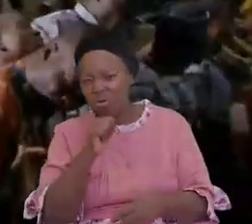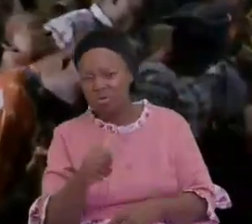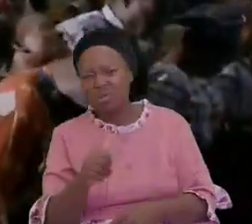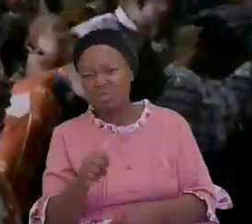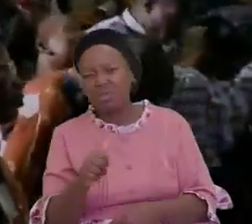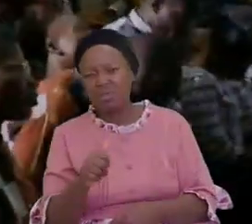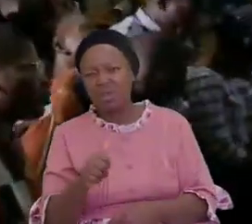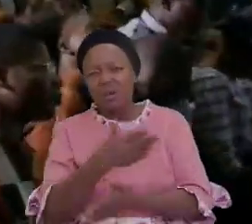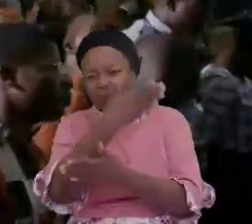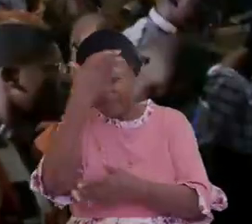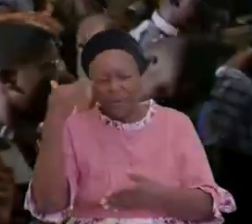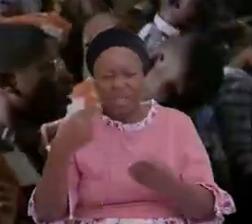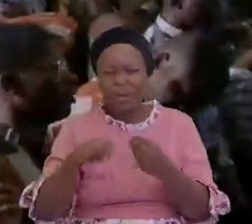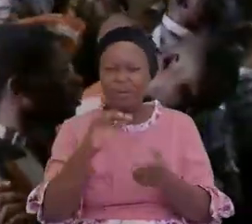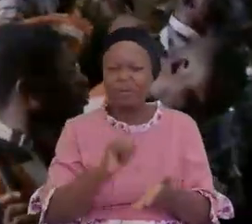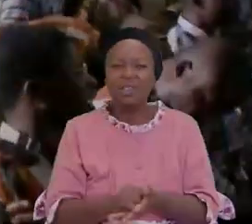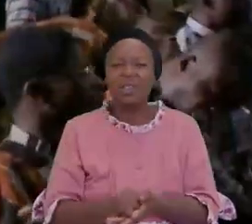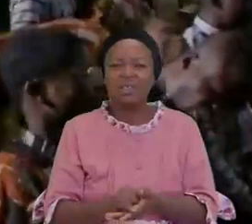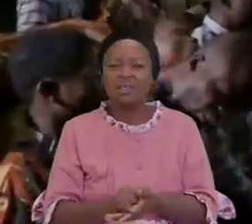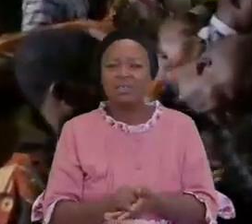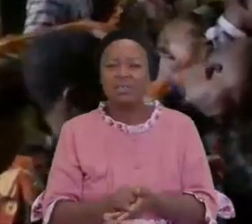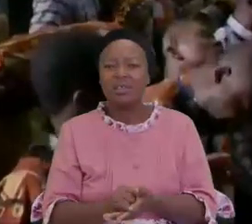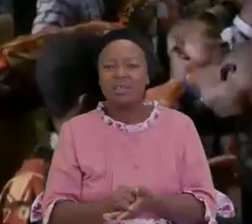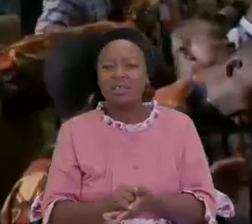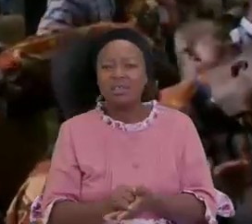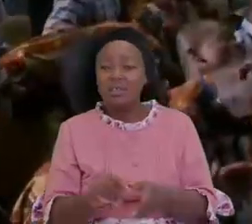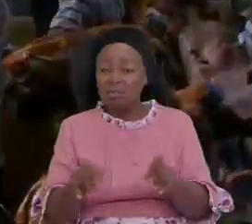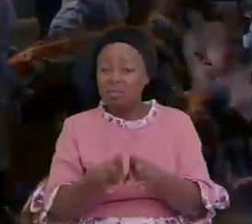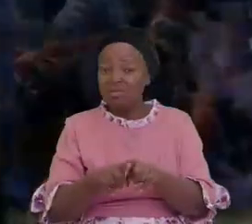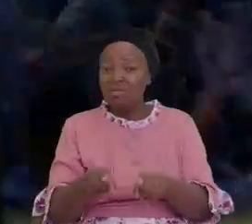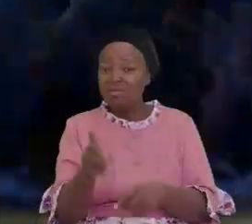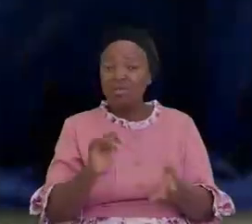Forget about that. Even those who are not married should be stronger.